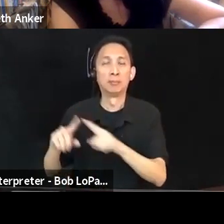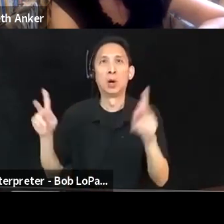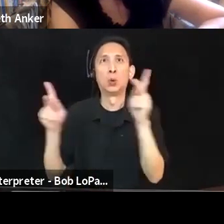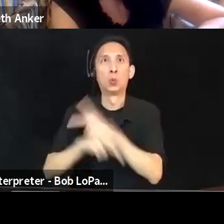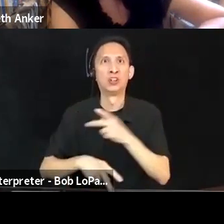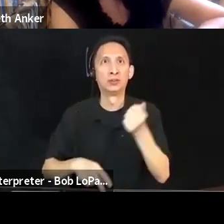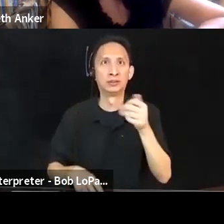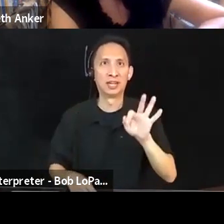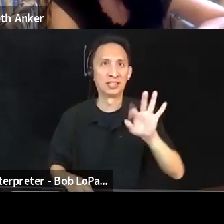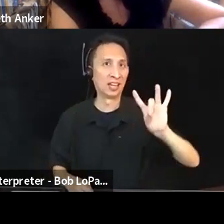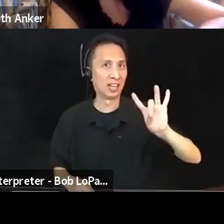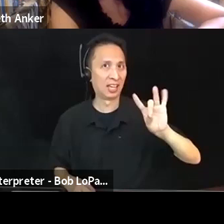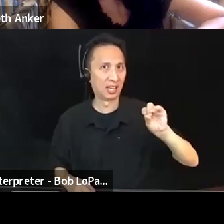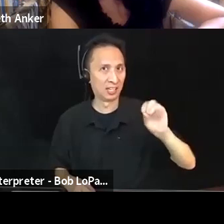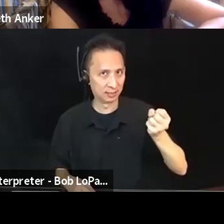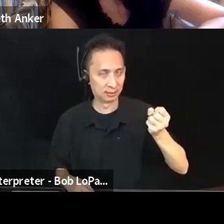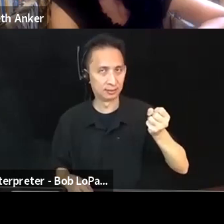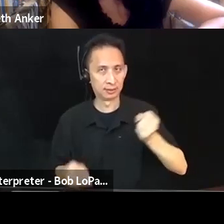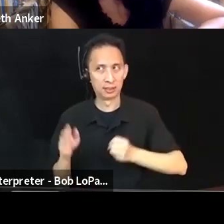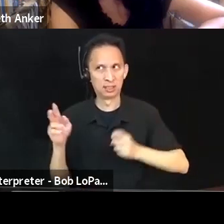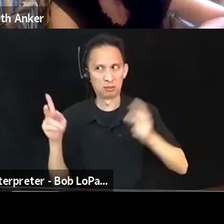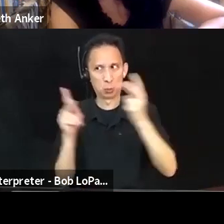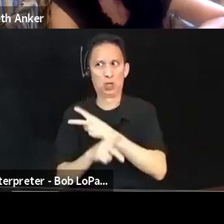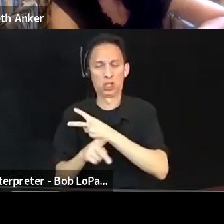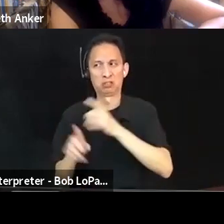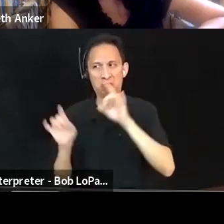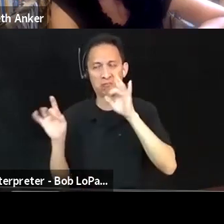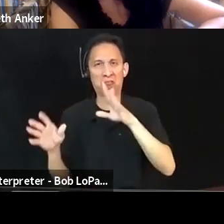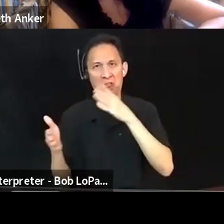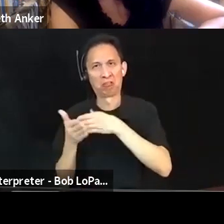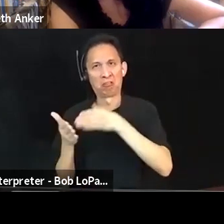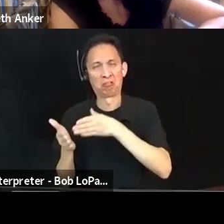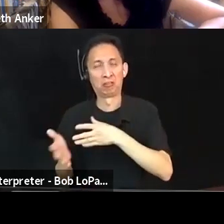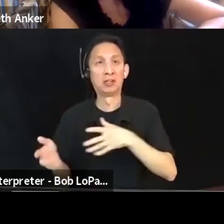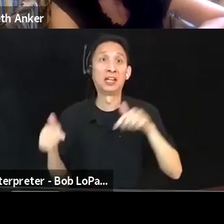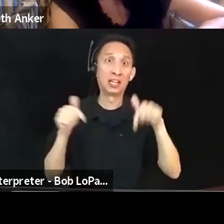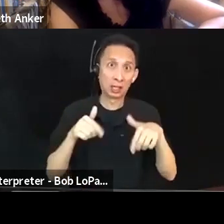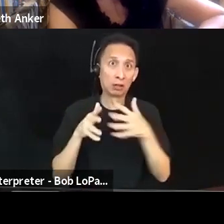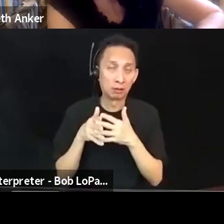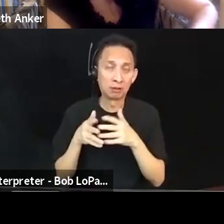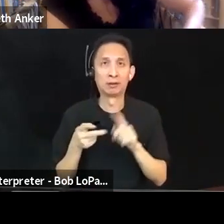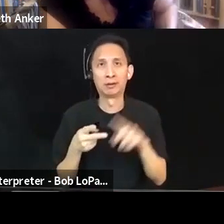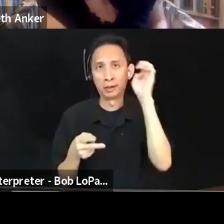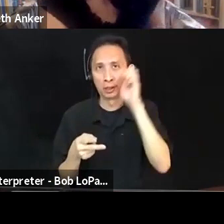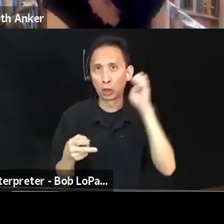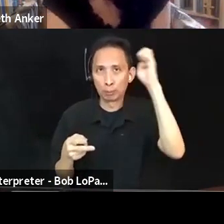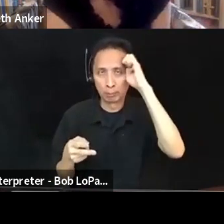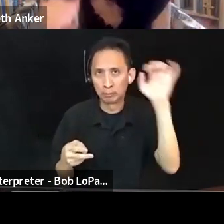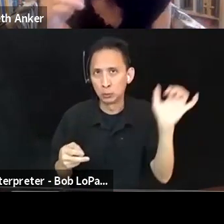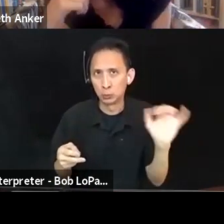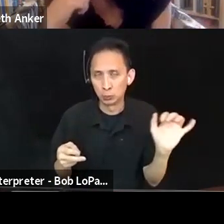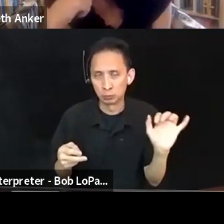up, not just in the United States, but in Europe, no less, right?